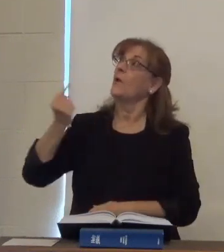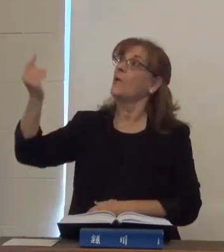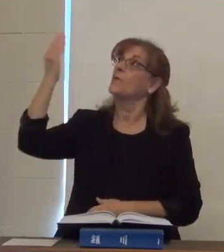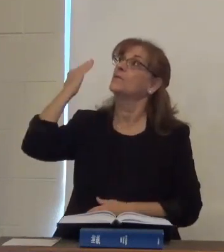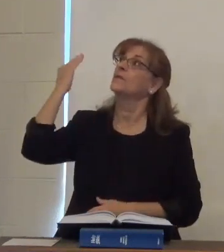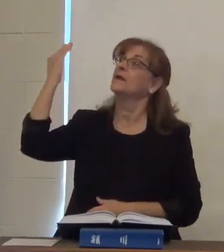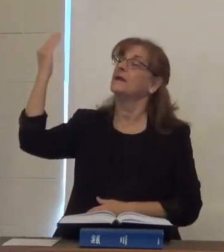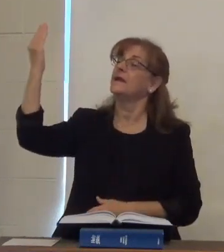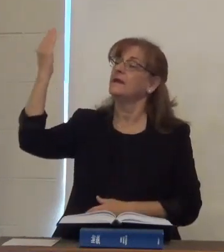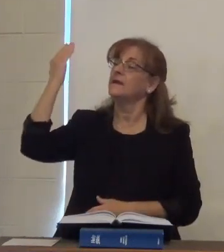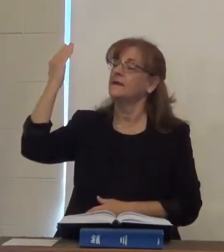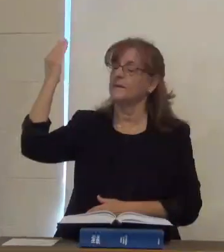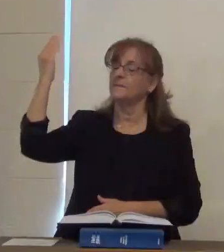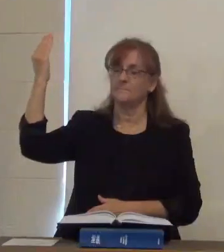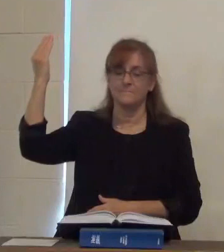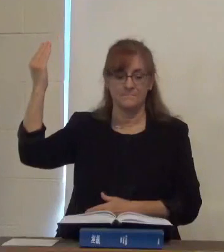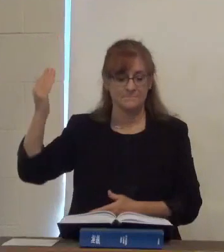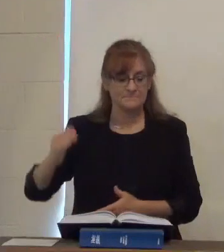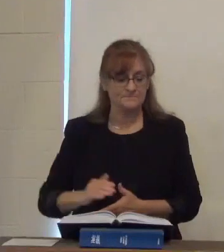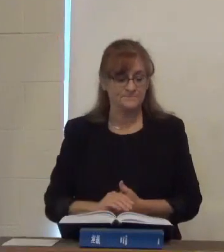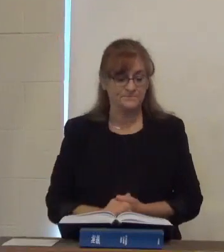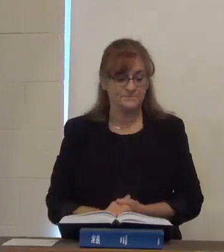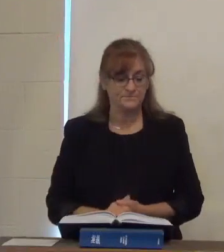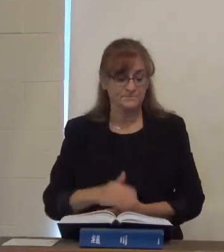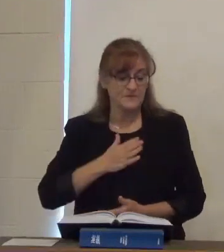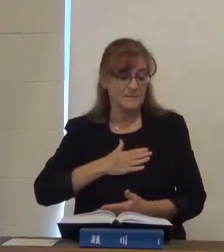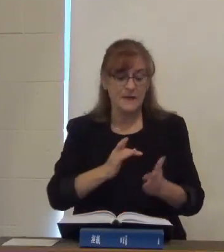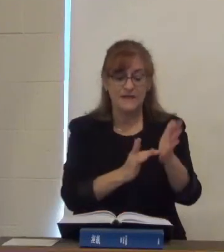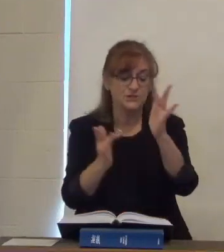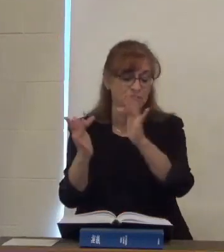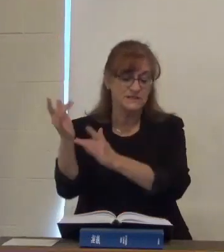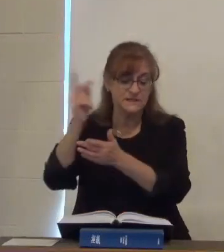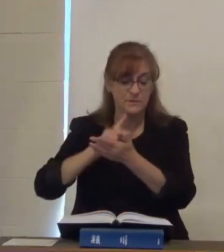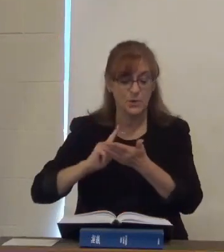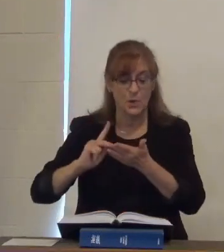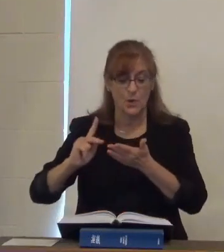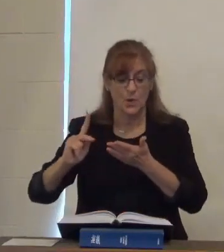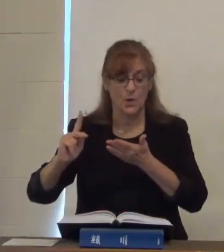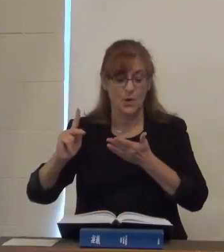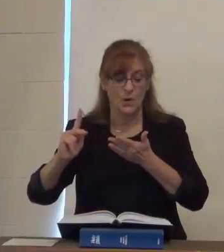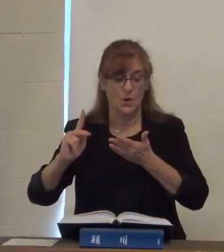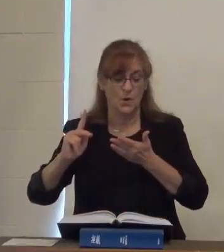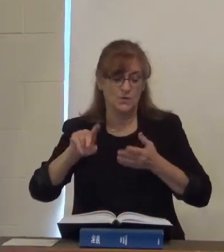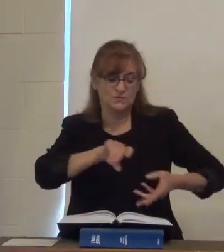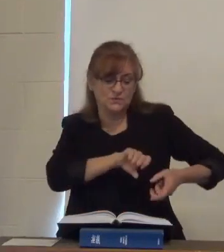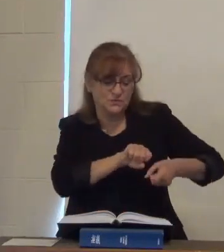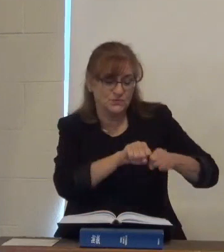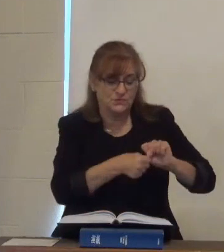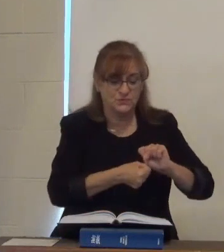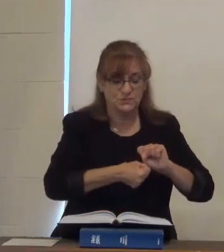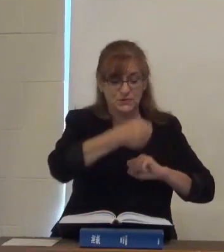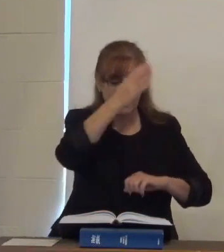adoring only him. My Jesus pure was crushed